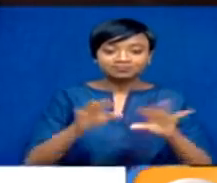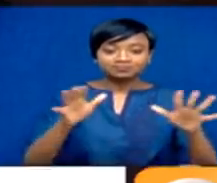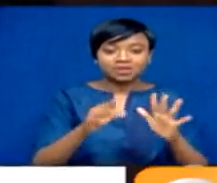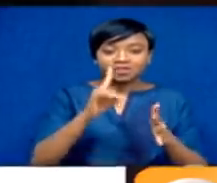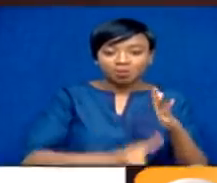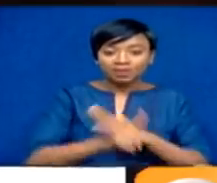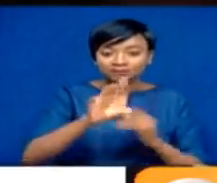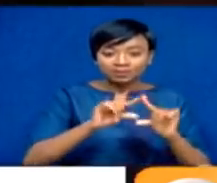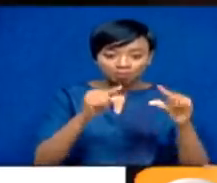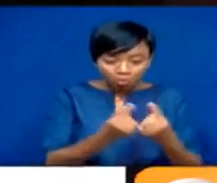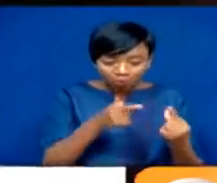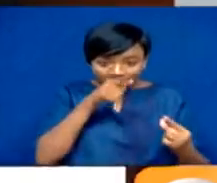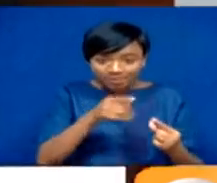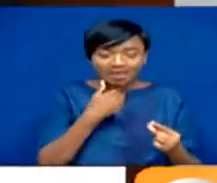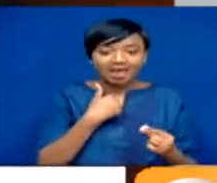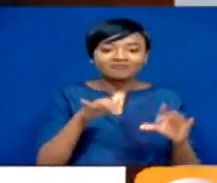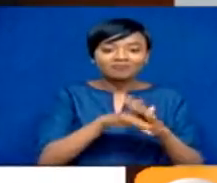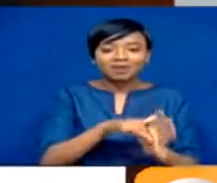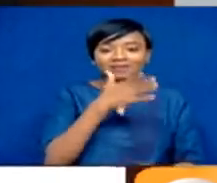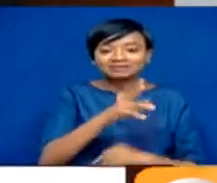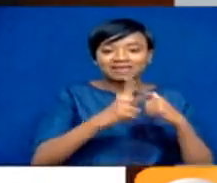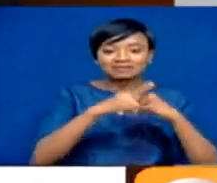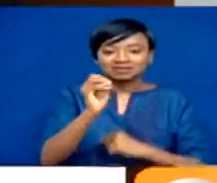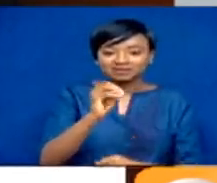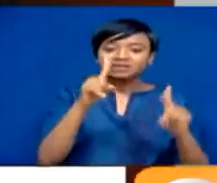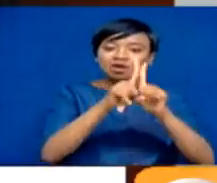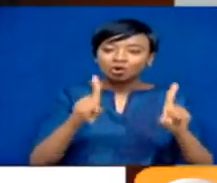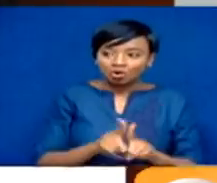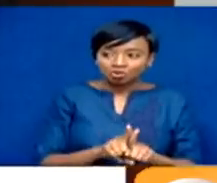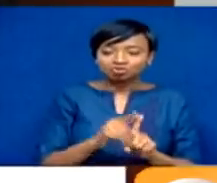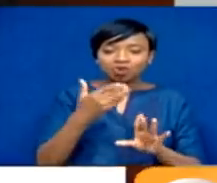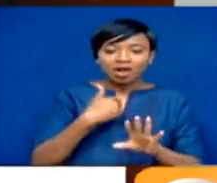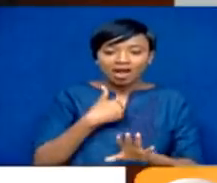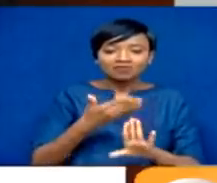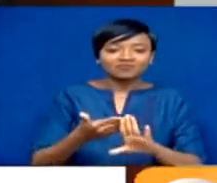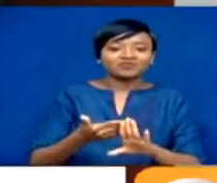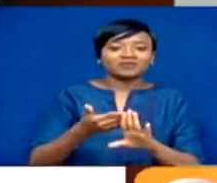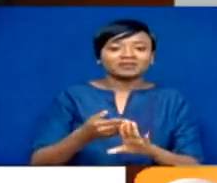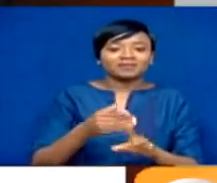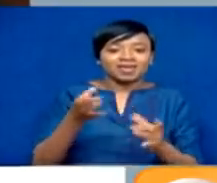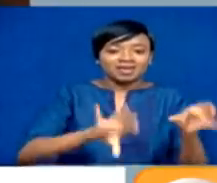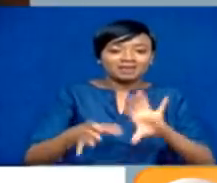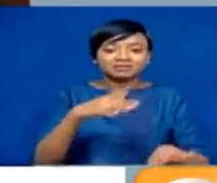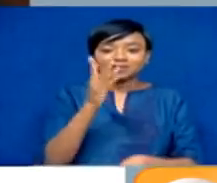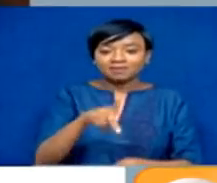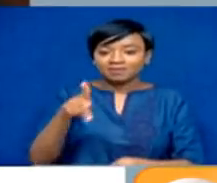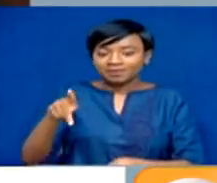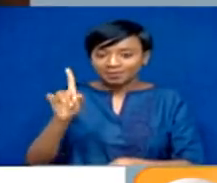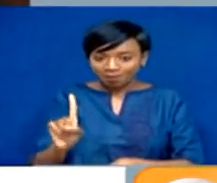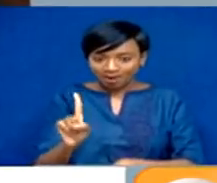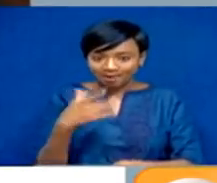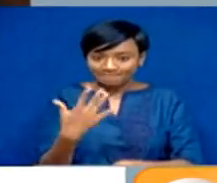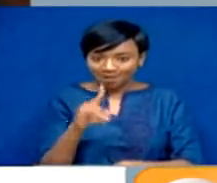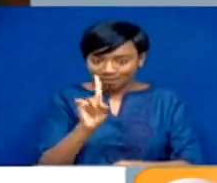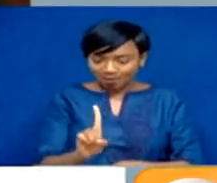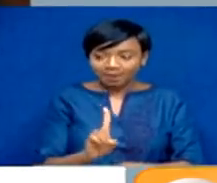with a following of 70 members. He was also in possession of the previous day's chemistry paper 1. At the time of